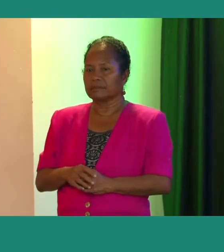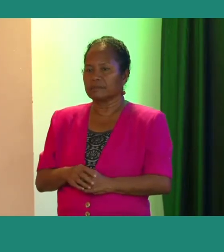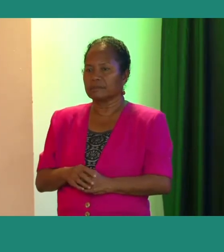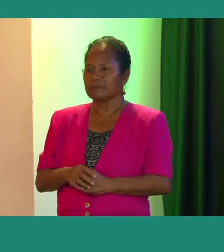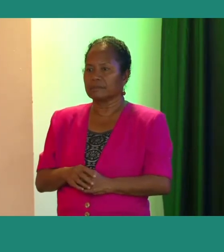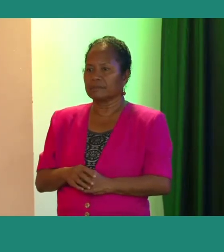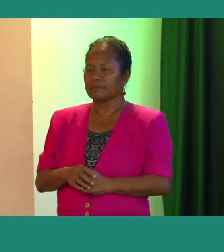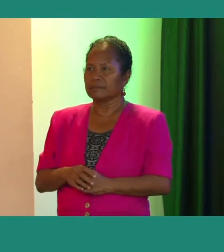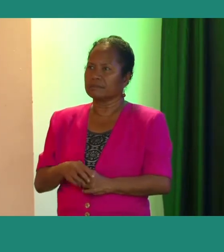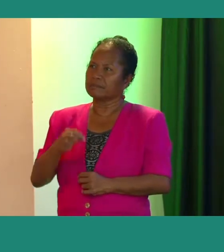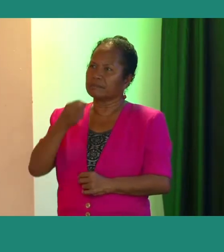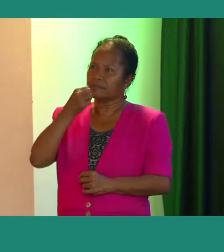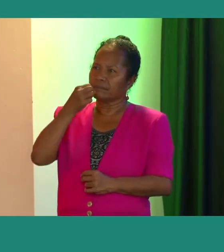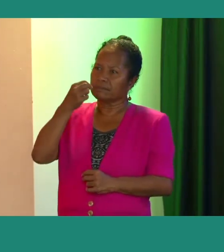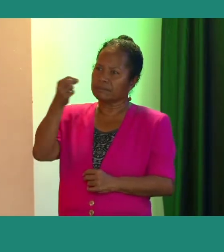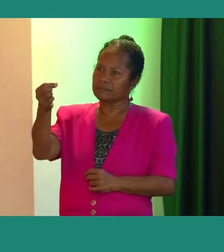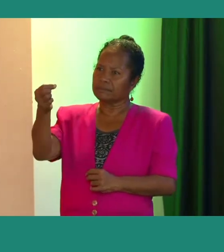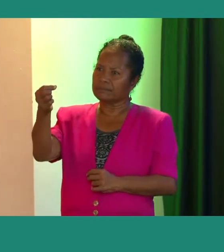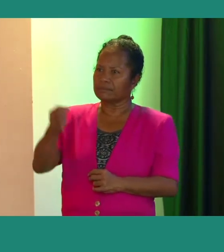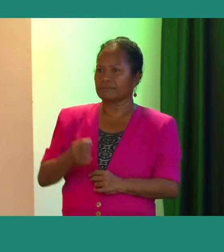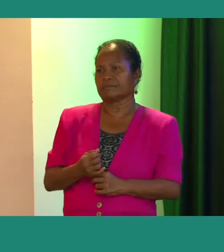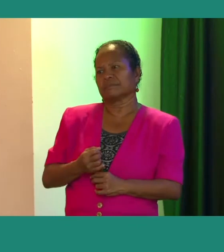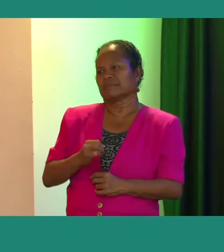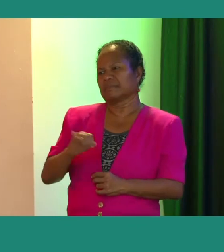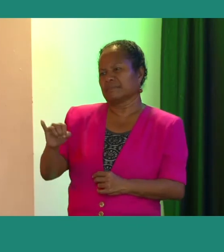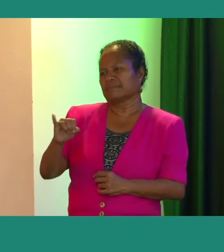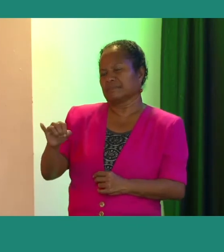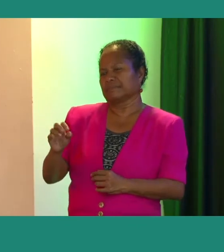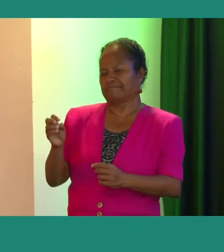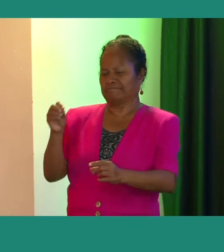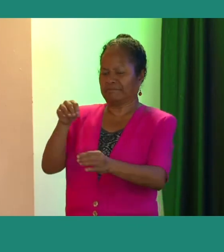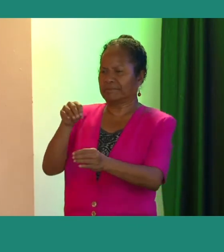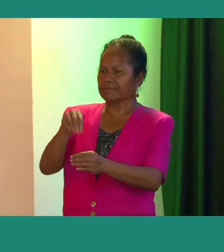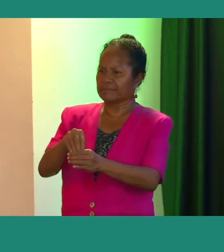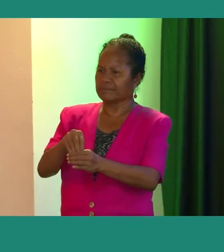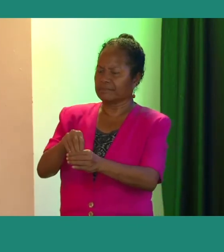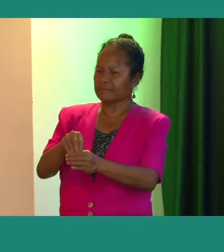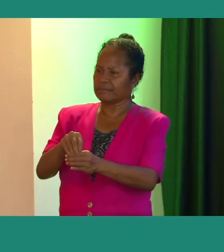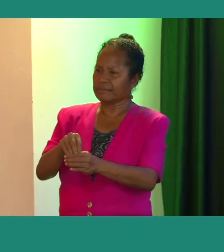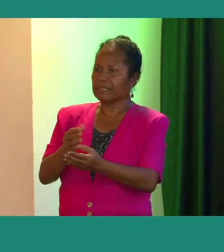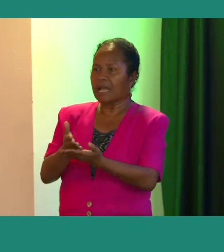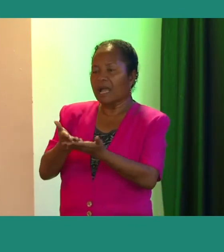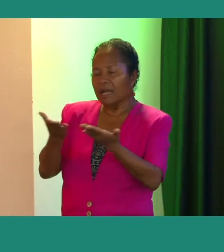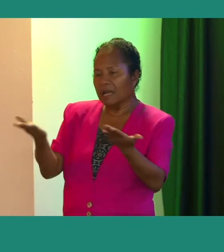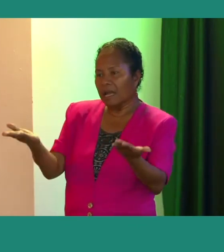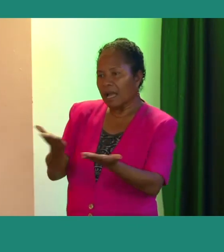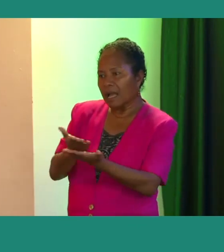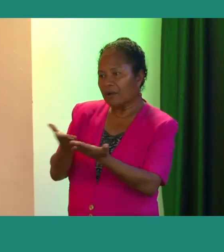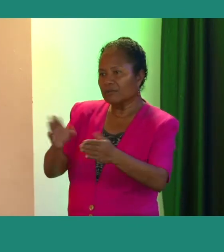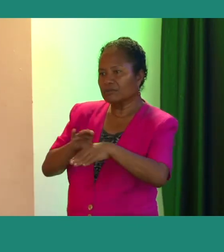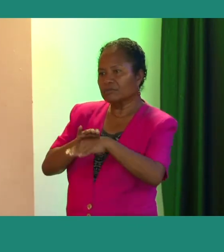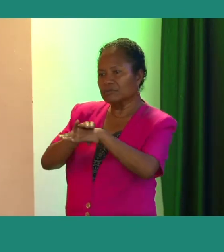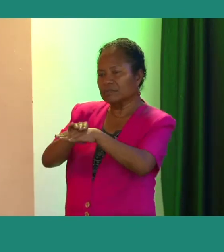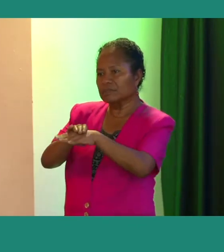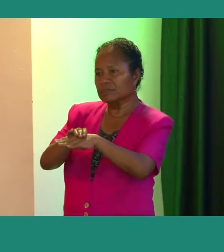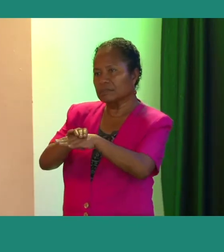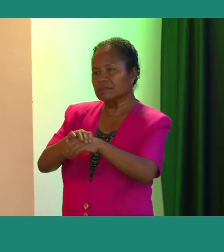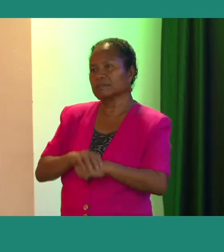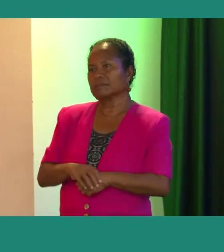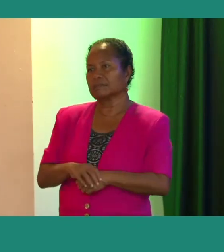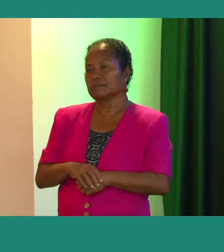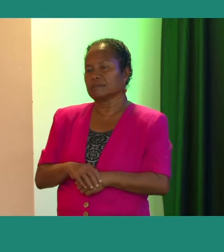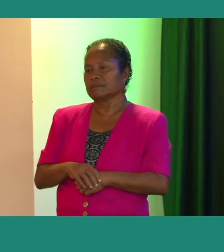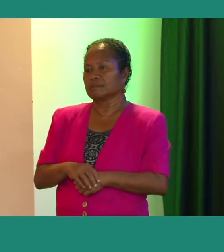stereotypes and discrimination part of our workplace? How do the leadership styles we value